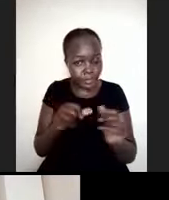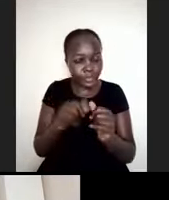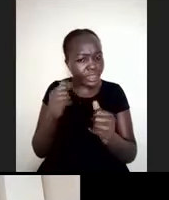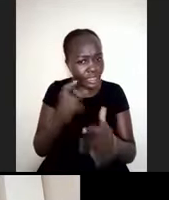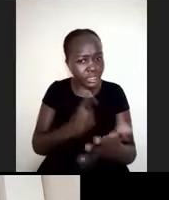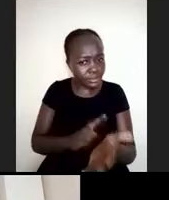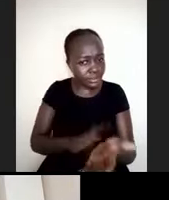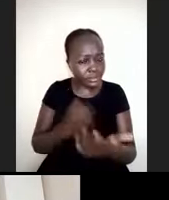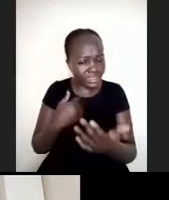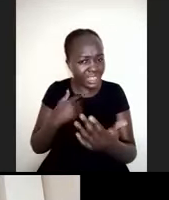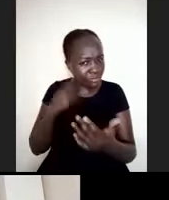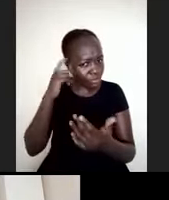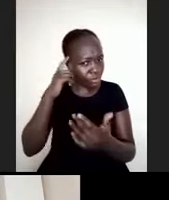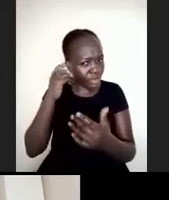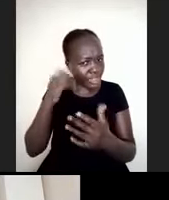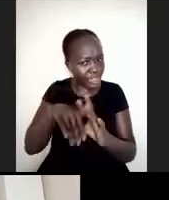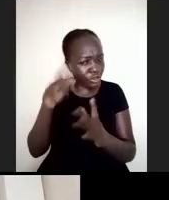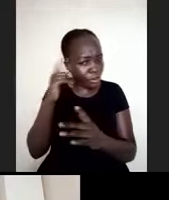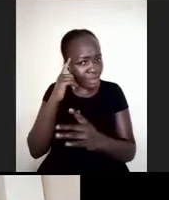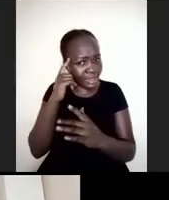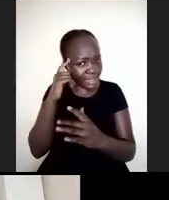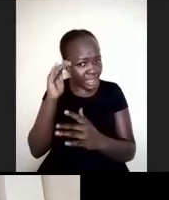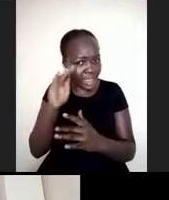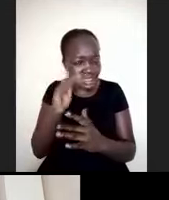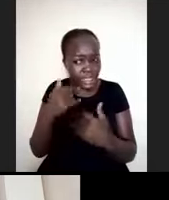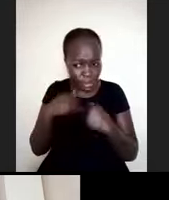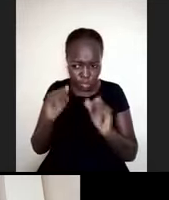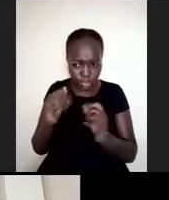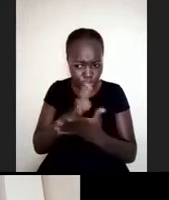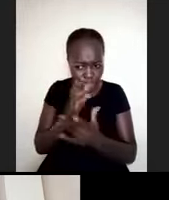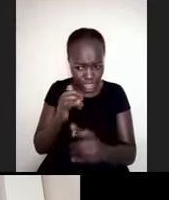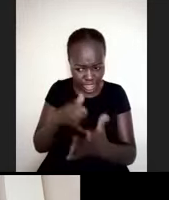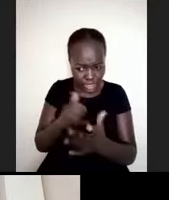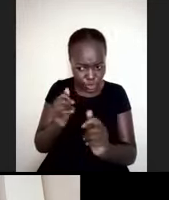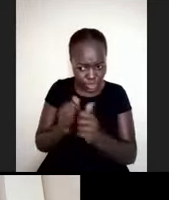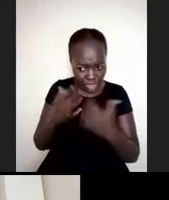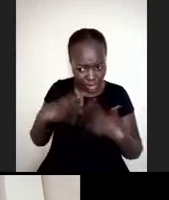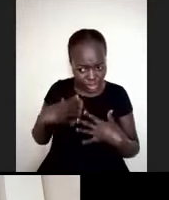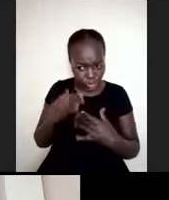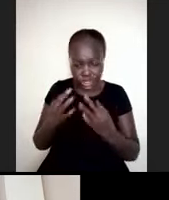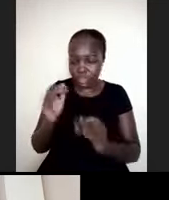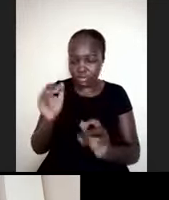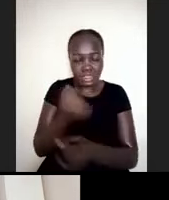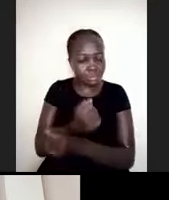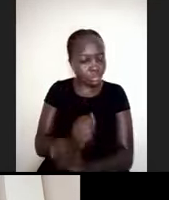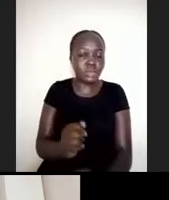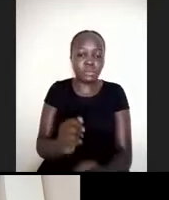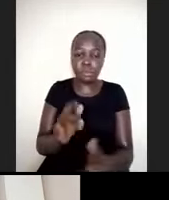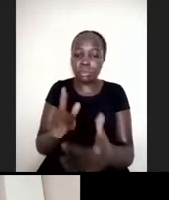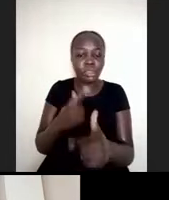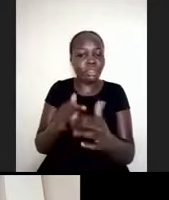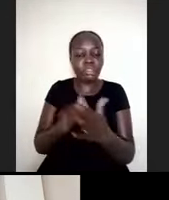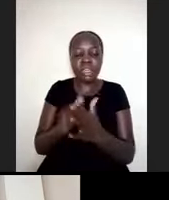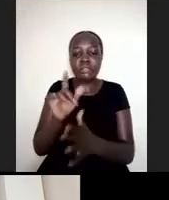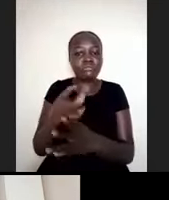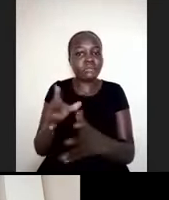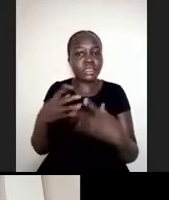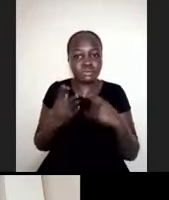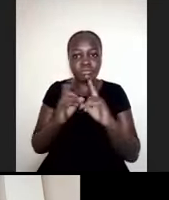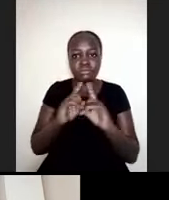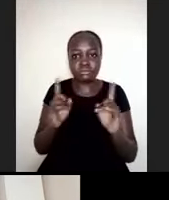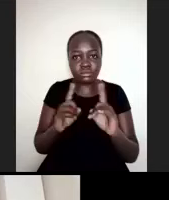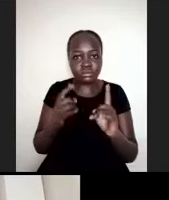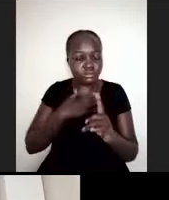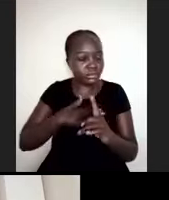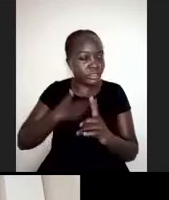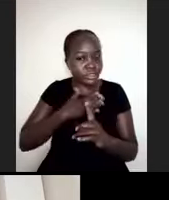mind, ask yourself, can I share this thought with somebody? If you can't, then that thought is not good. Okay? And you replace that thought